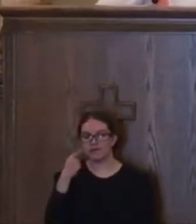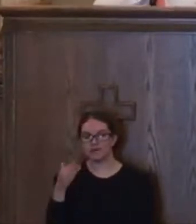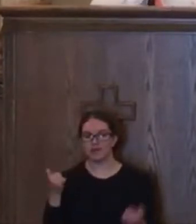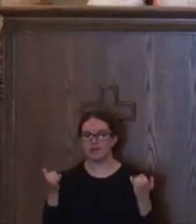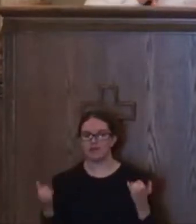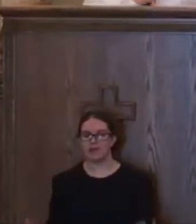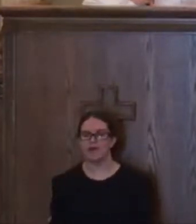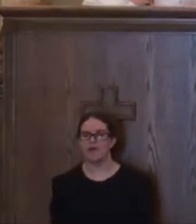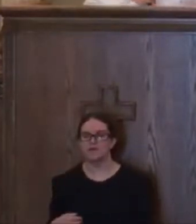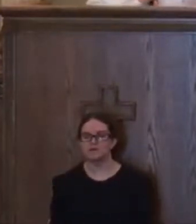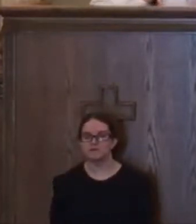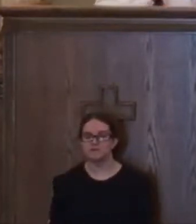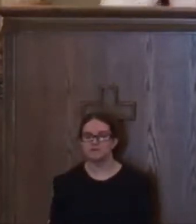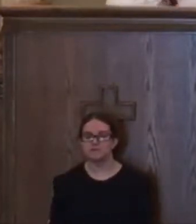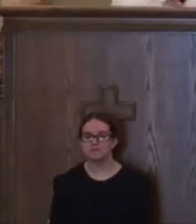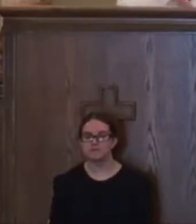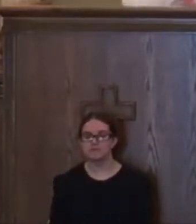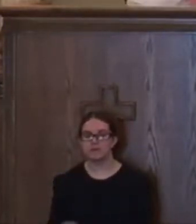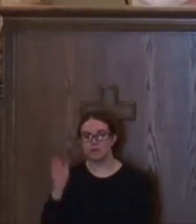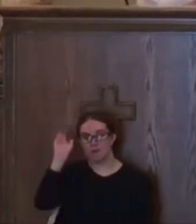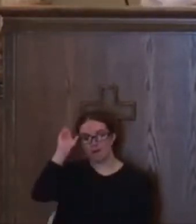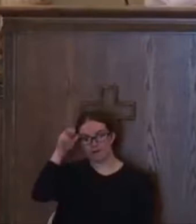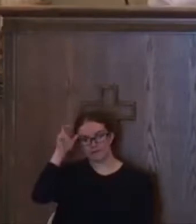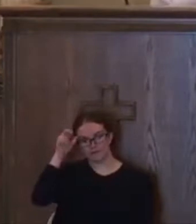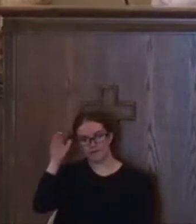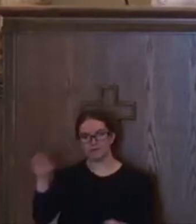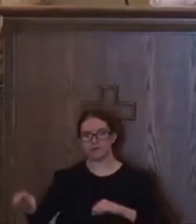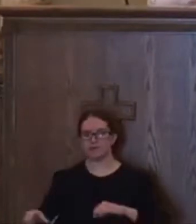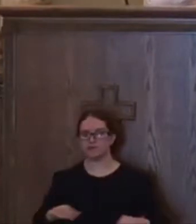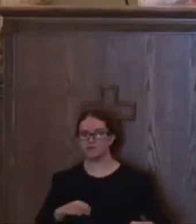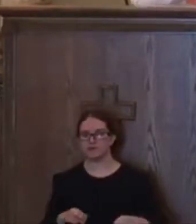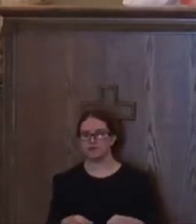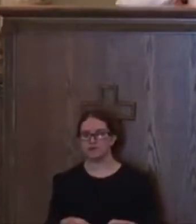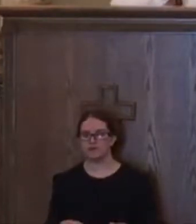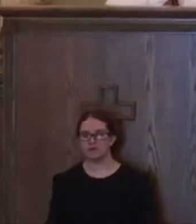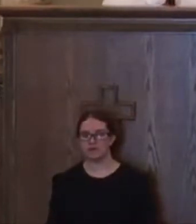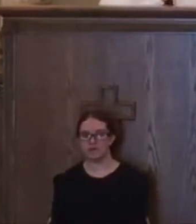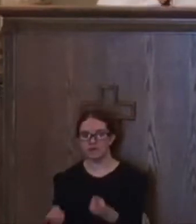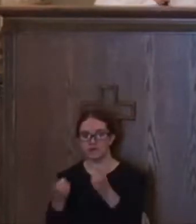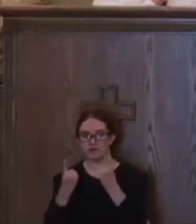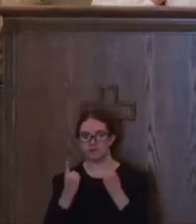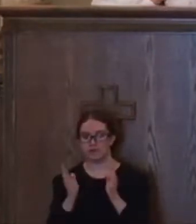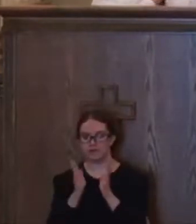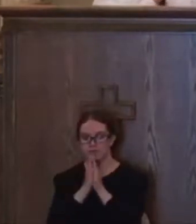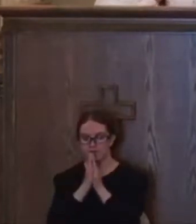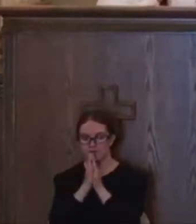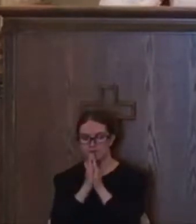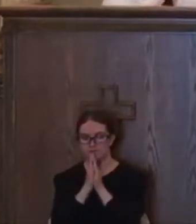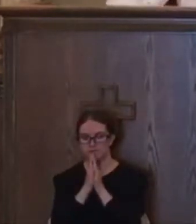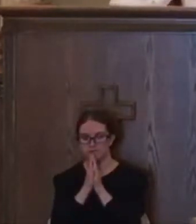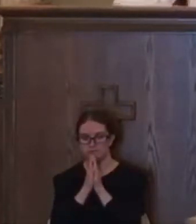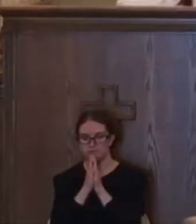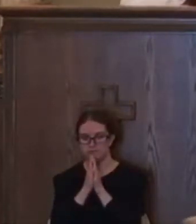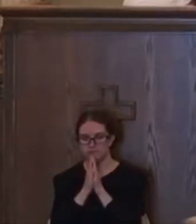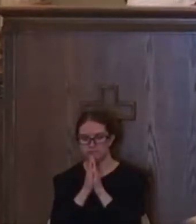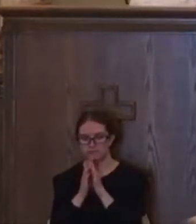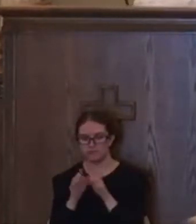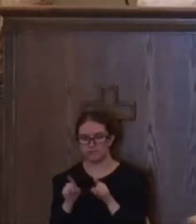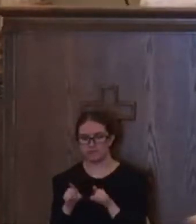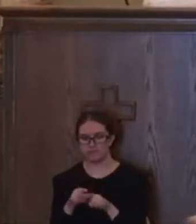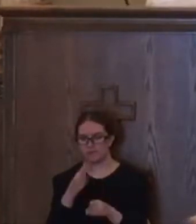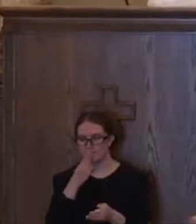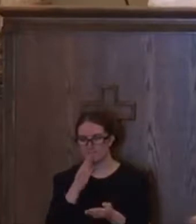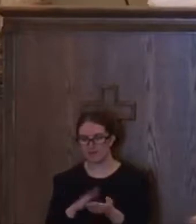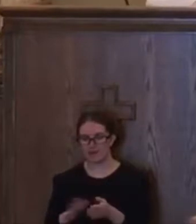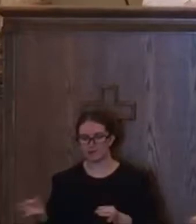right now that what the enemy's going to do when you come and you pray, he's going to be like that old evil